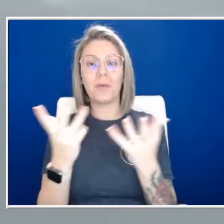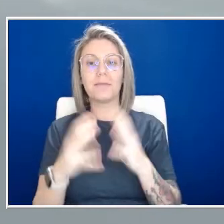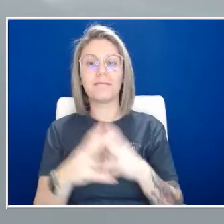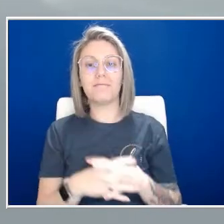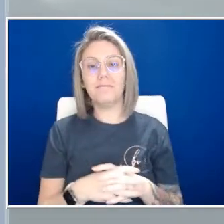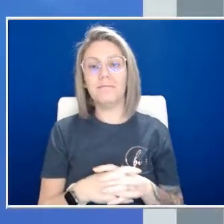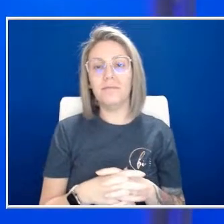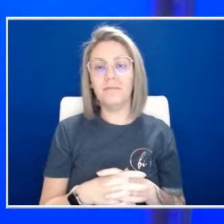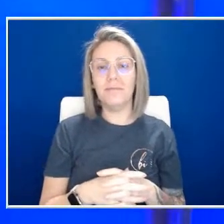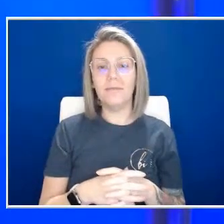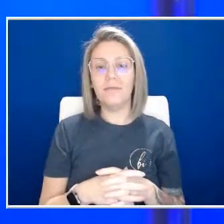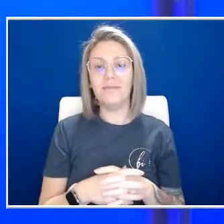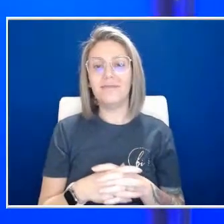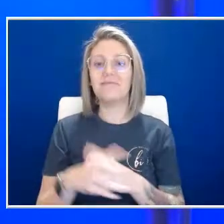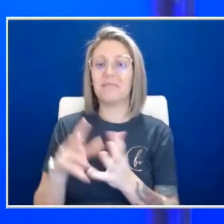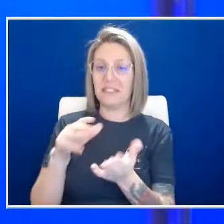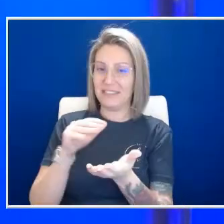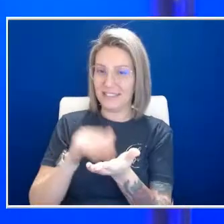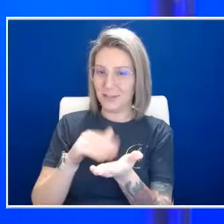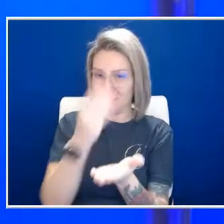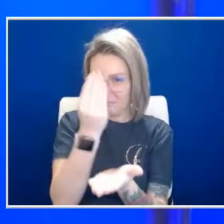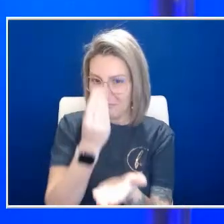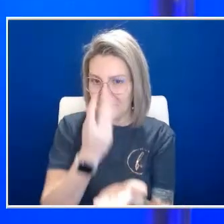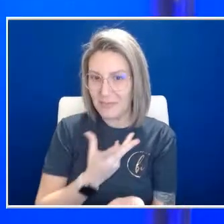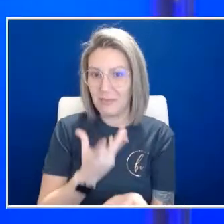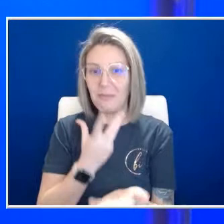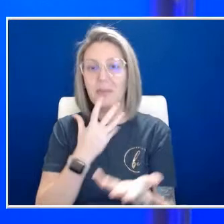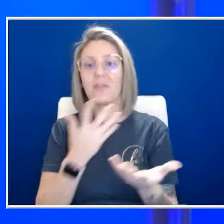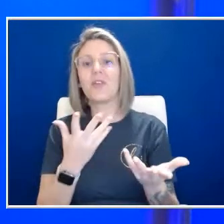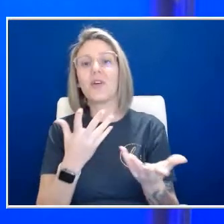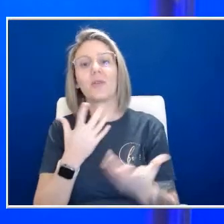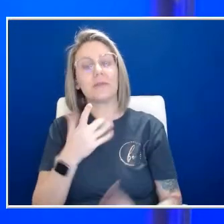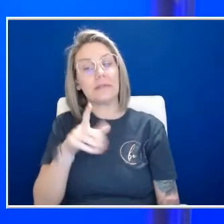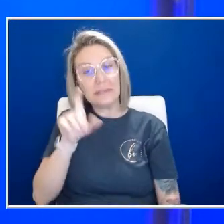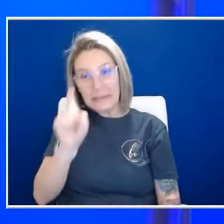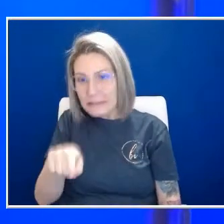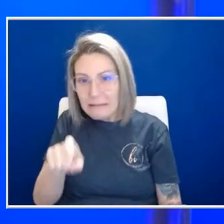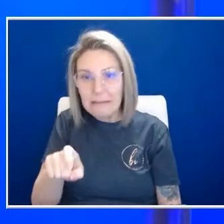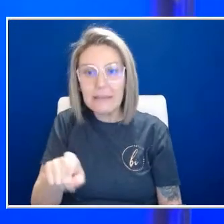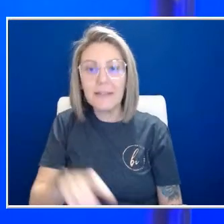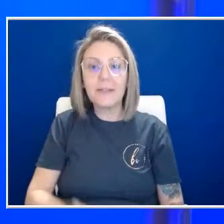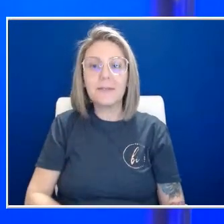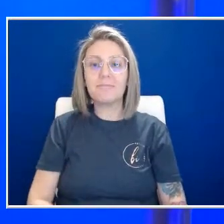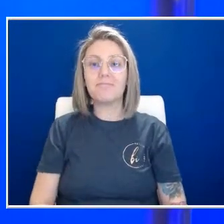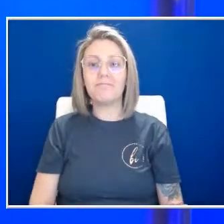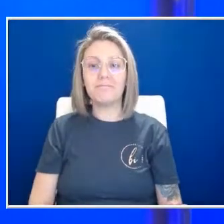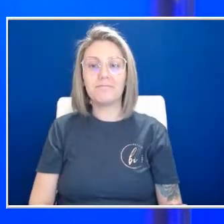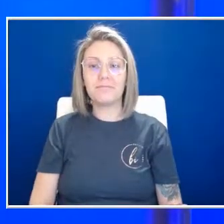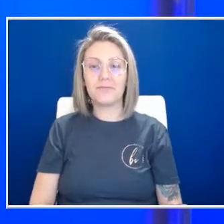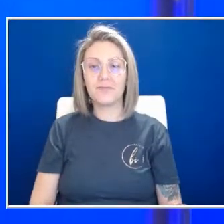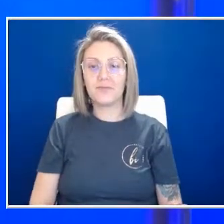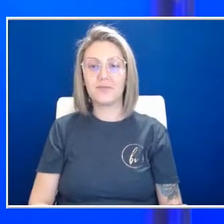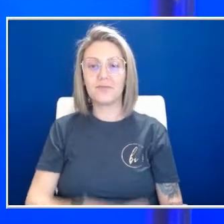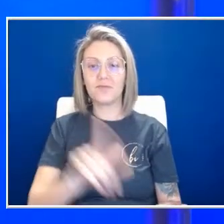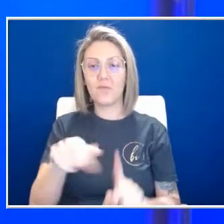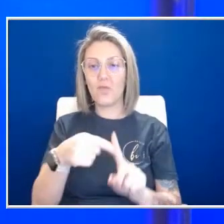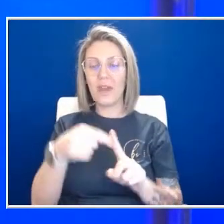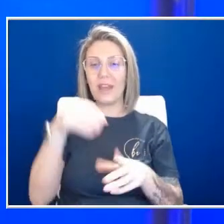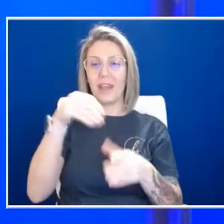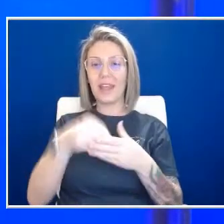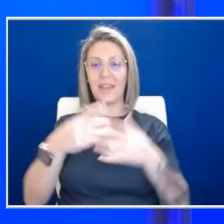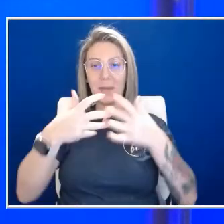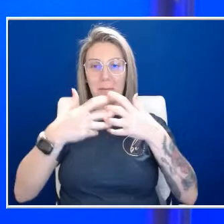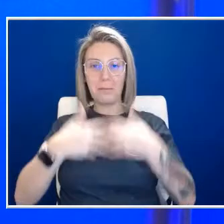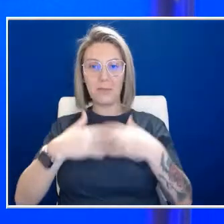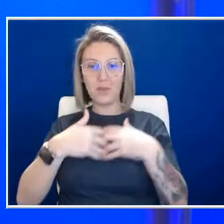Leminska helped me know that, this is, I need it. It's, and when I was in the machine, I actually